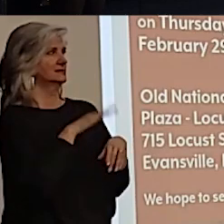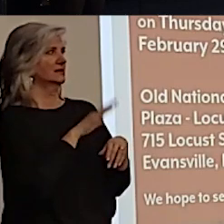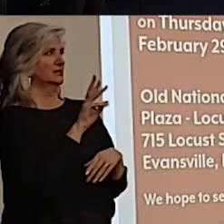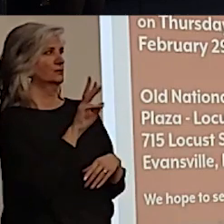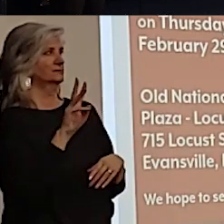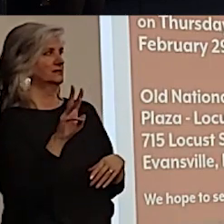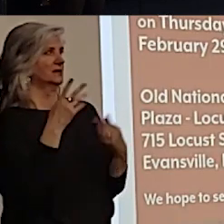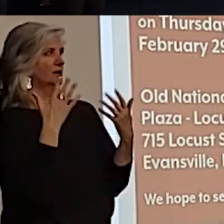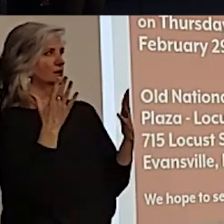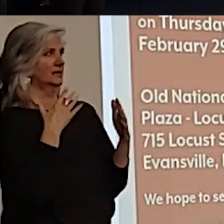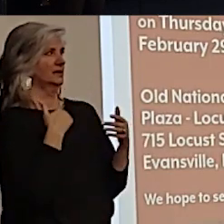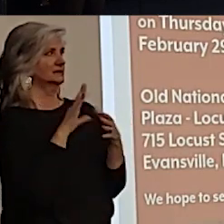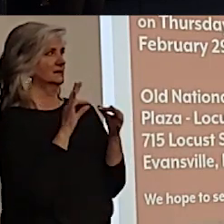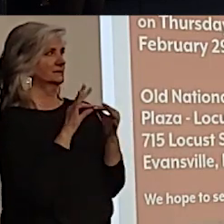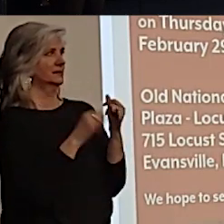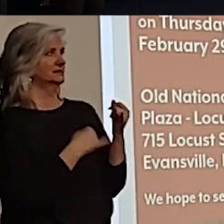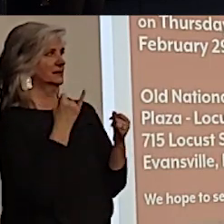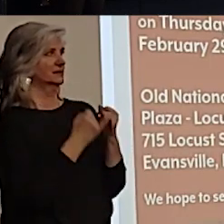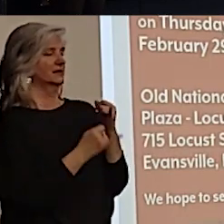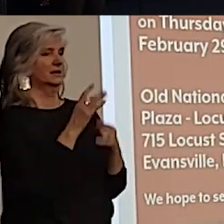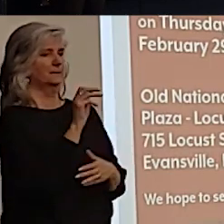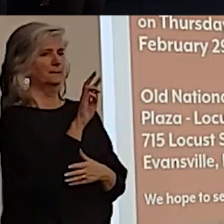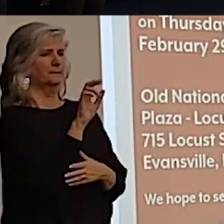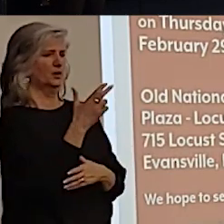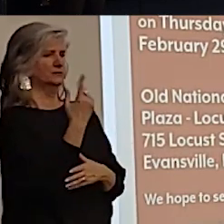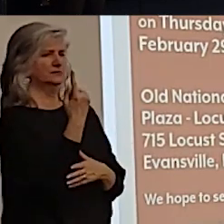already have a comment deadline date.